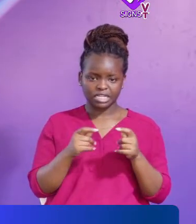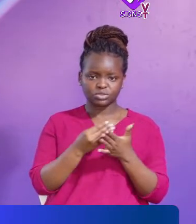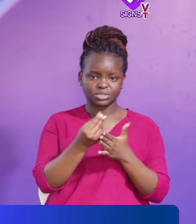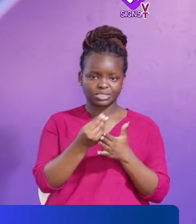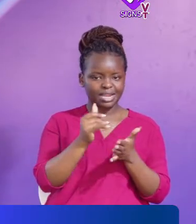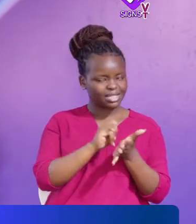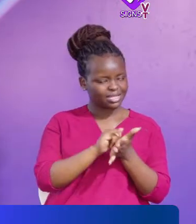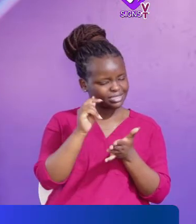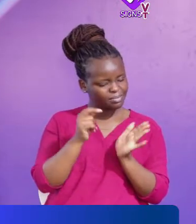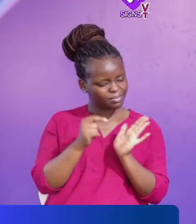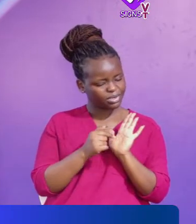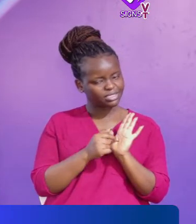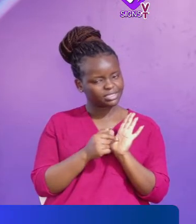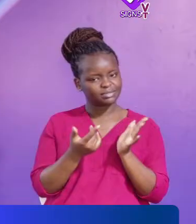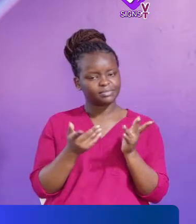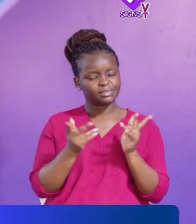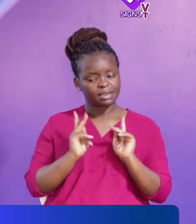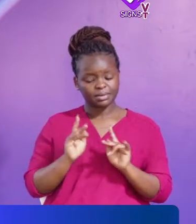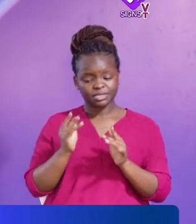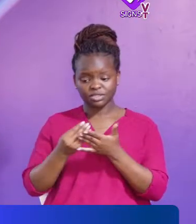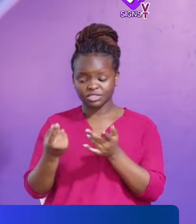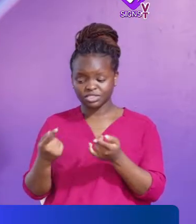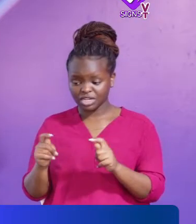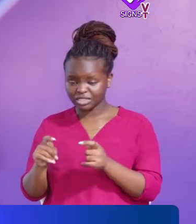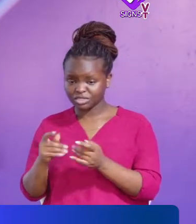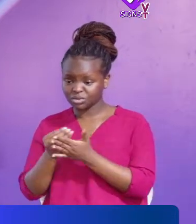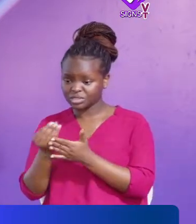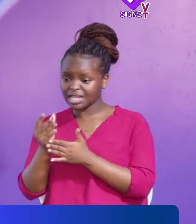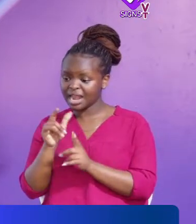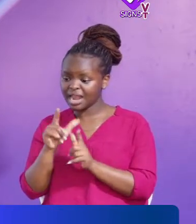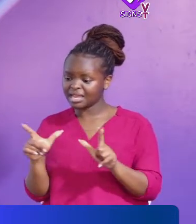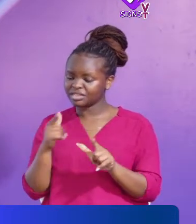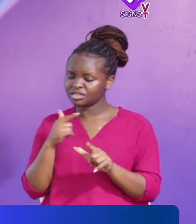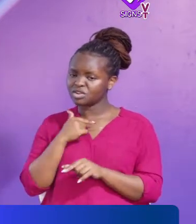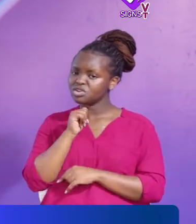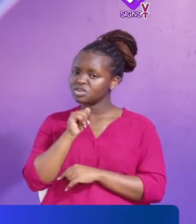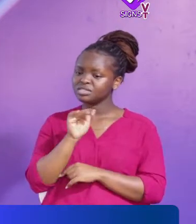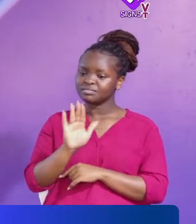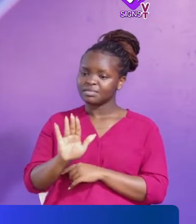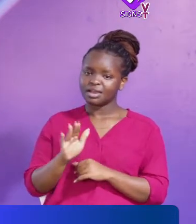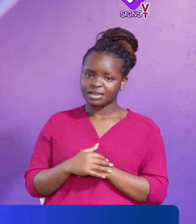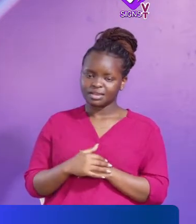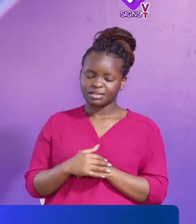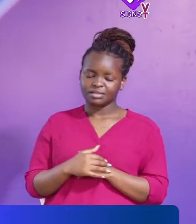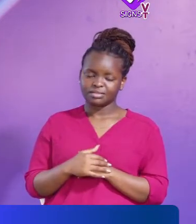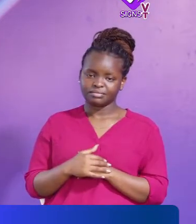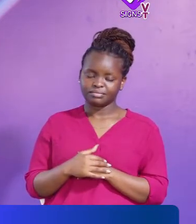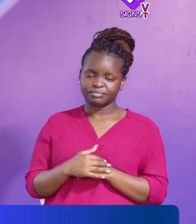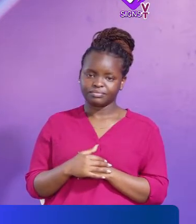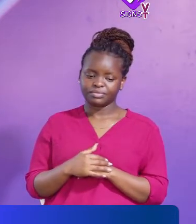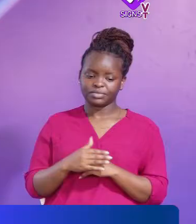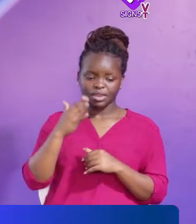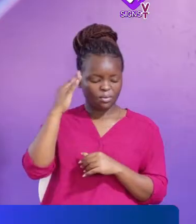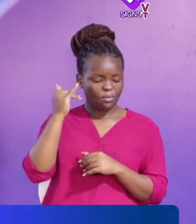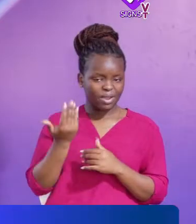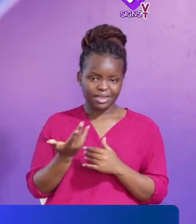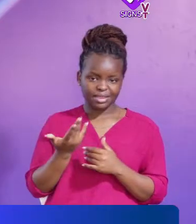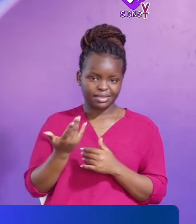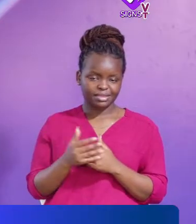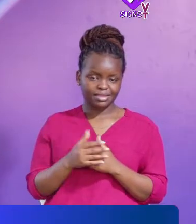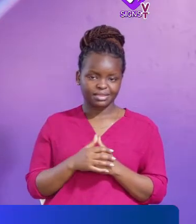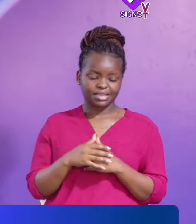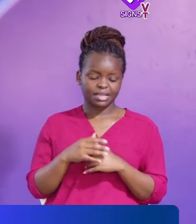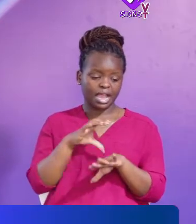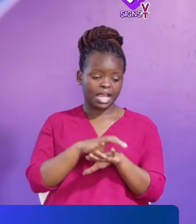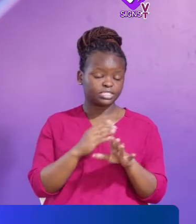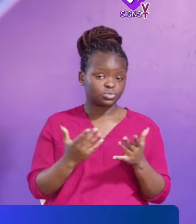point. Someone is trying to sell land which is not theirs. How can someone sell land which is not theirs? Why will they get a title deed? Do